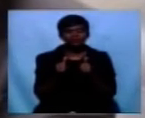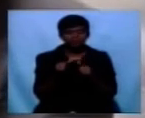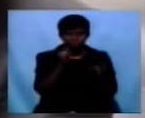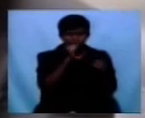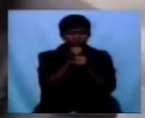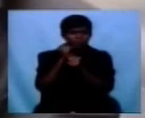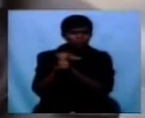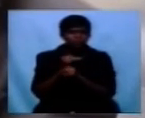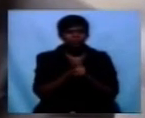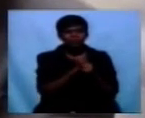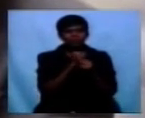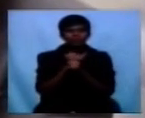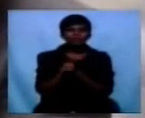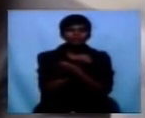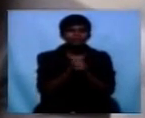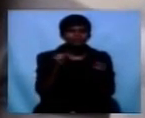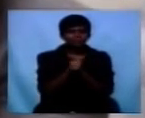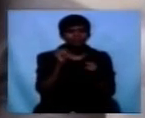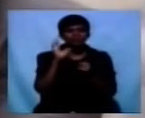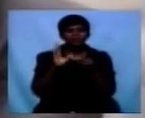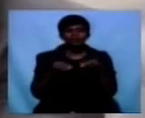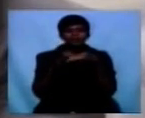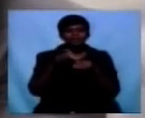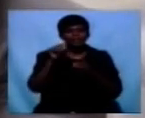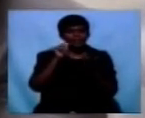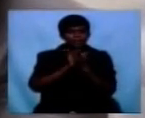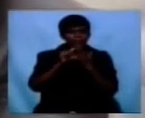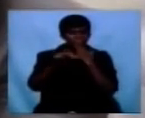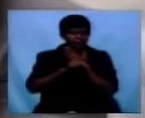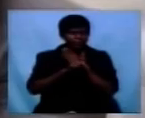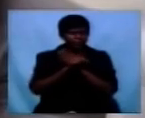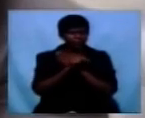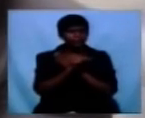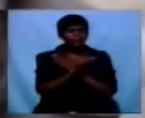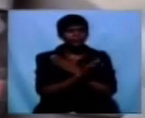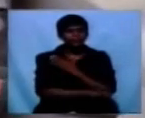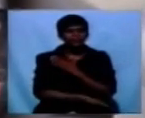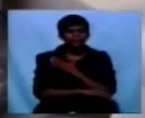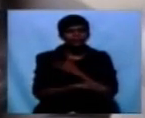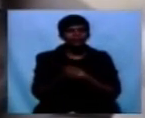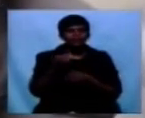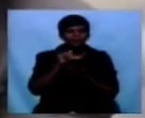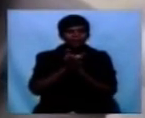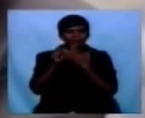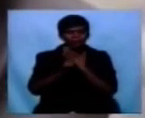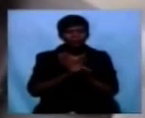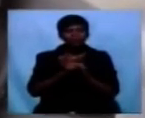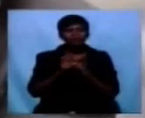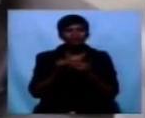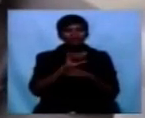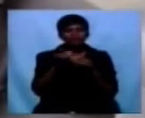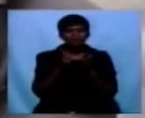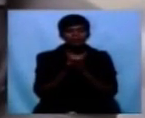functions will be dealt with, we'll give them that by April. By the month end of April, all the administrative issues that